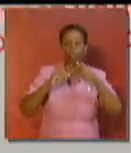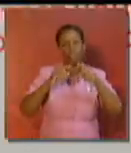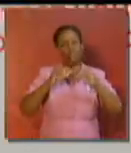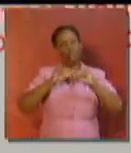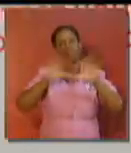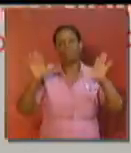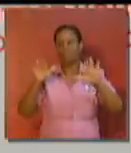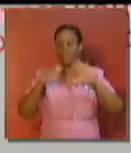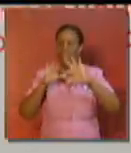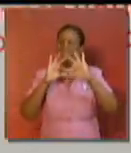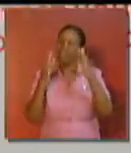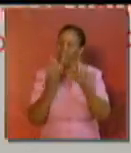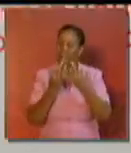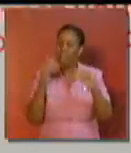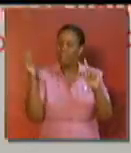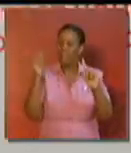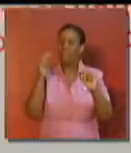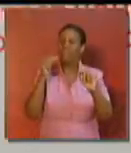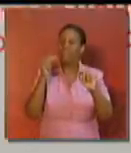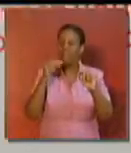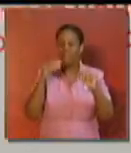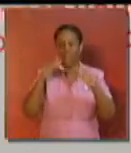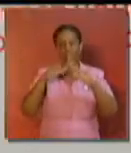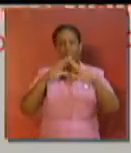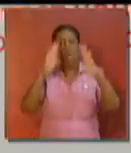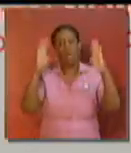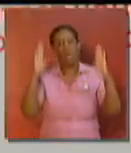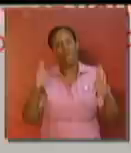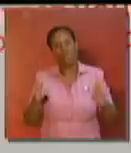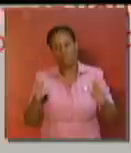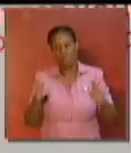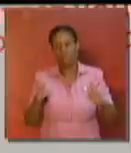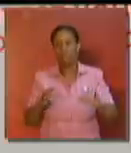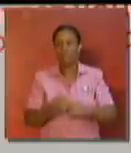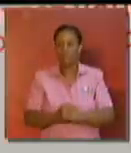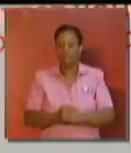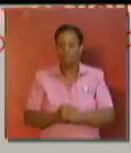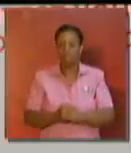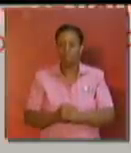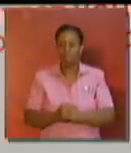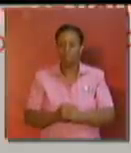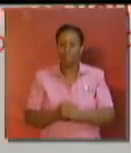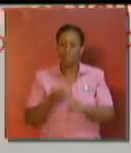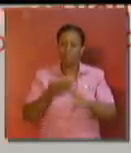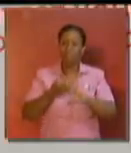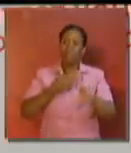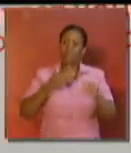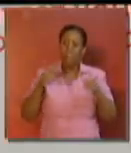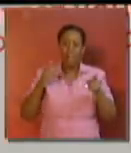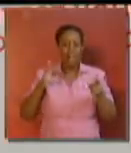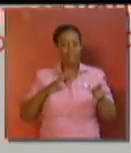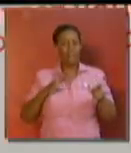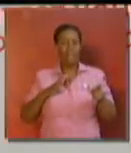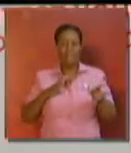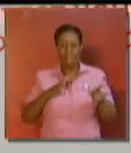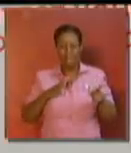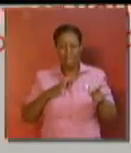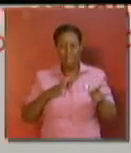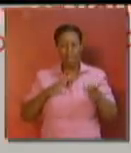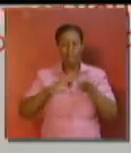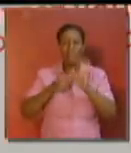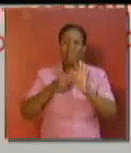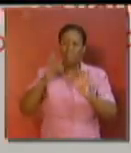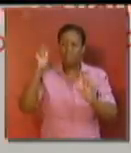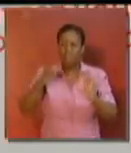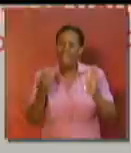the family, because it is possible. It is quite possible, and we've managed it successfully before, to have an individual in home quarantine